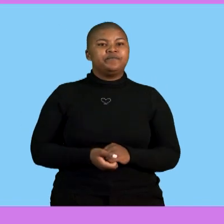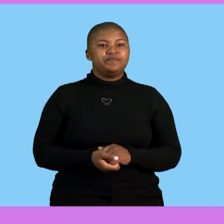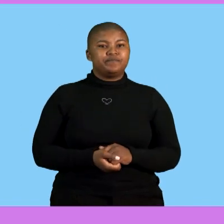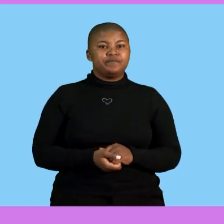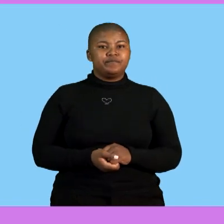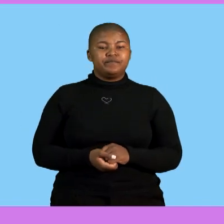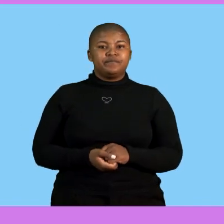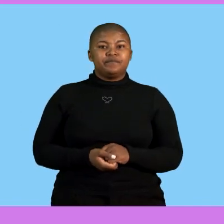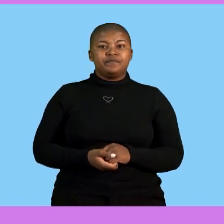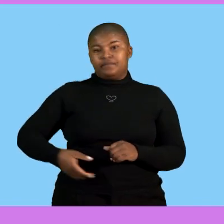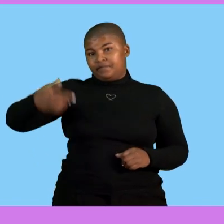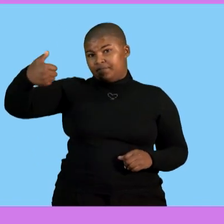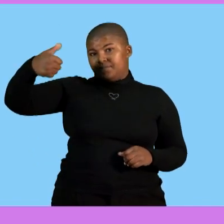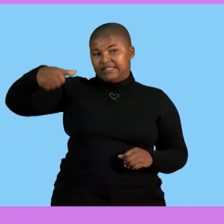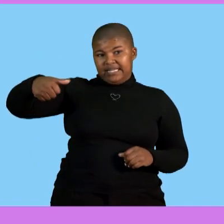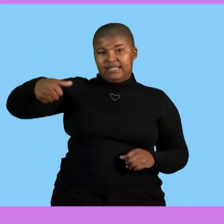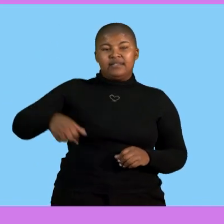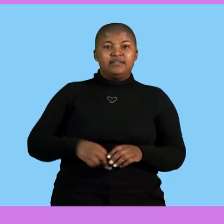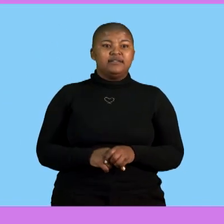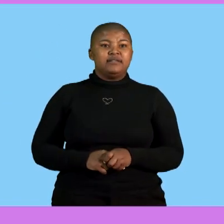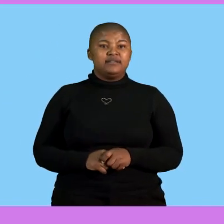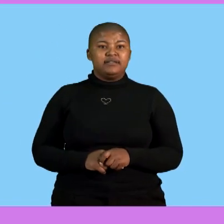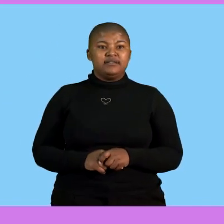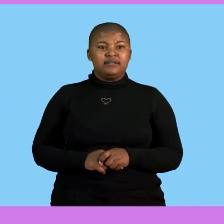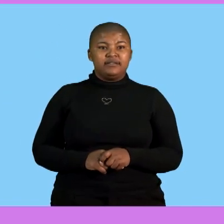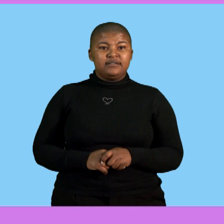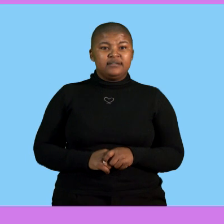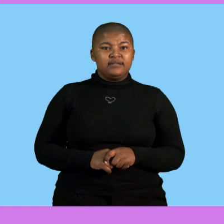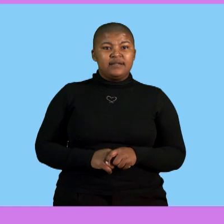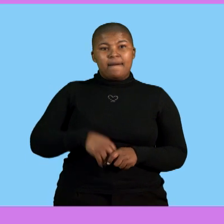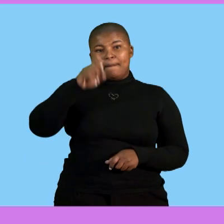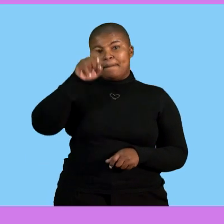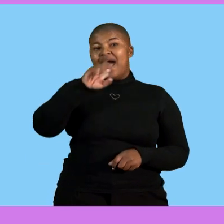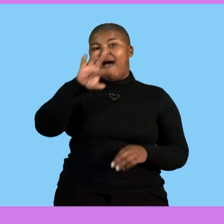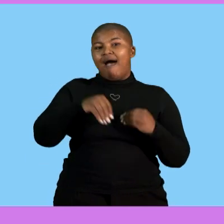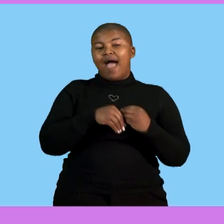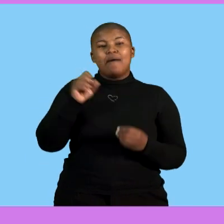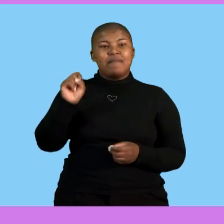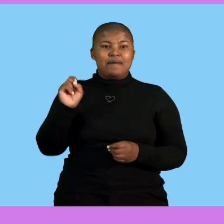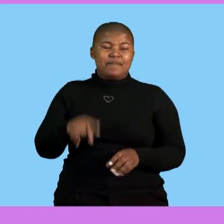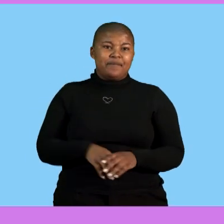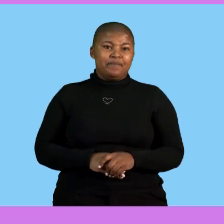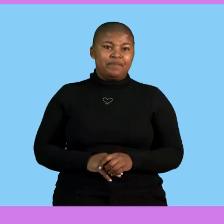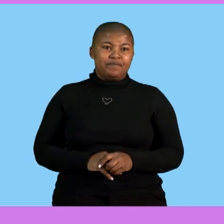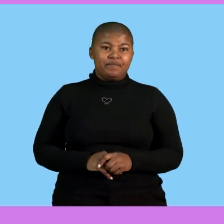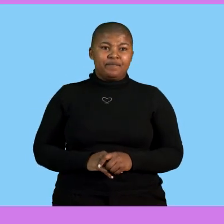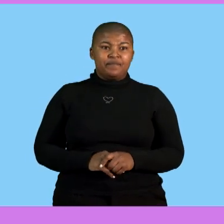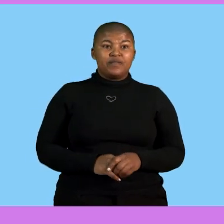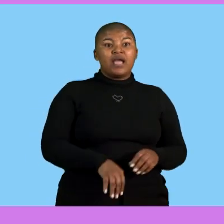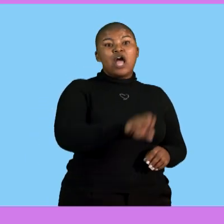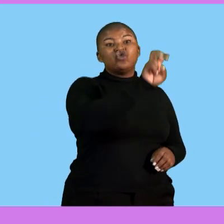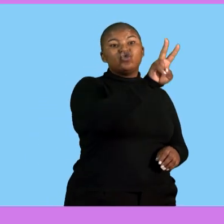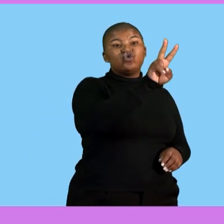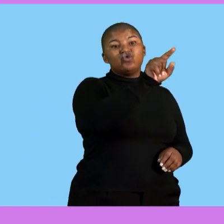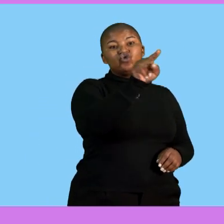write a 5. Then the second one, we had to fill in the intervals. So we have the first